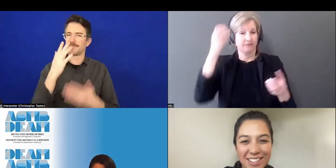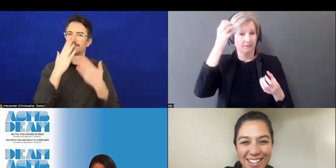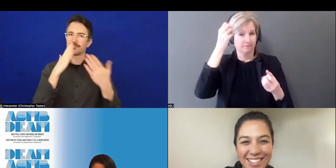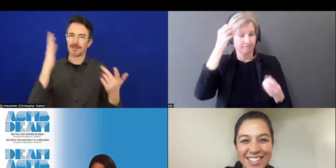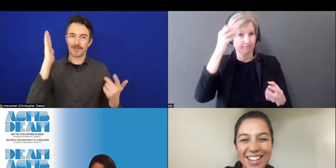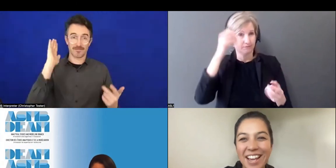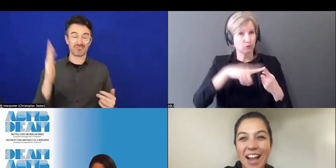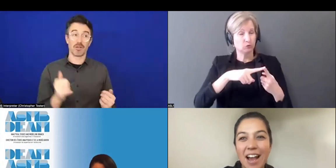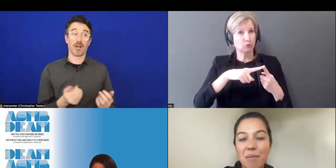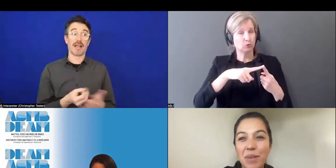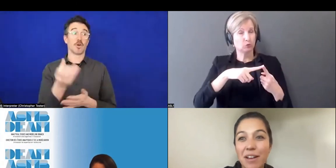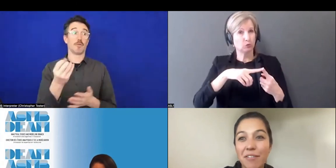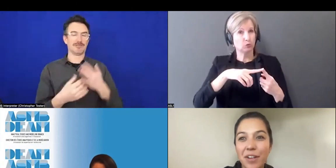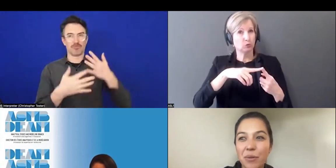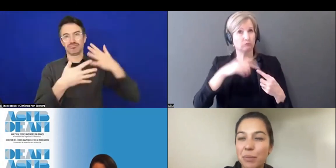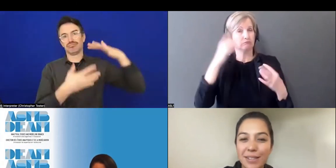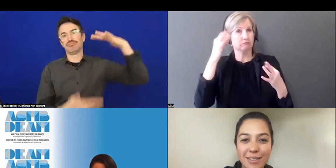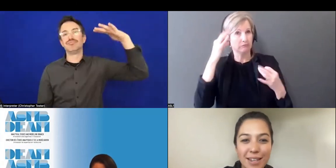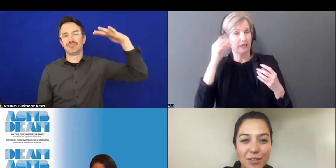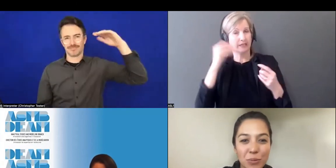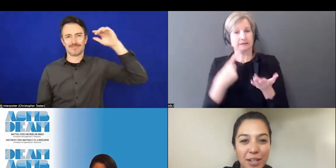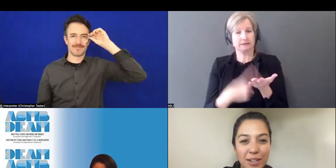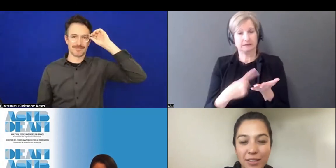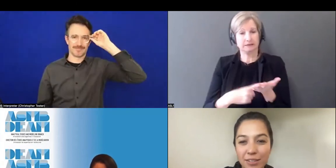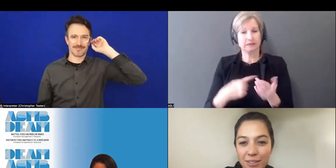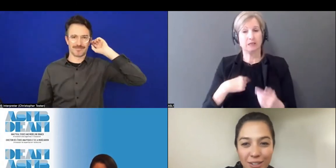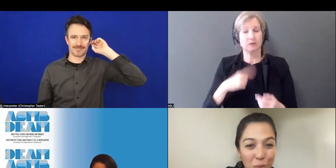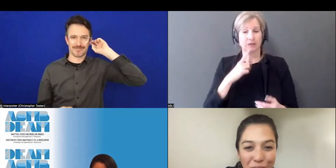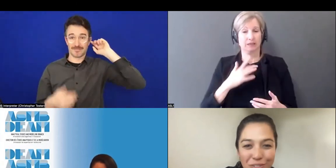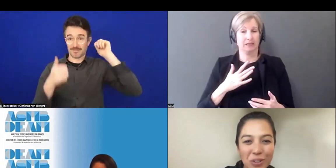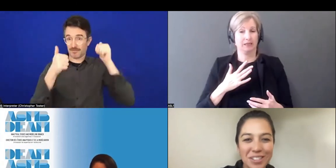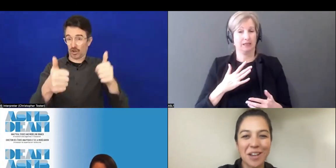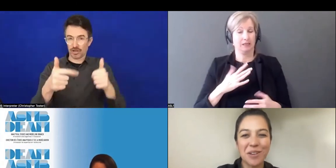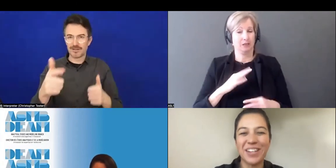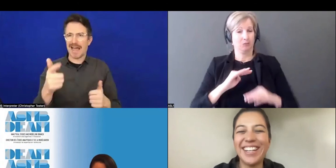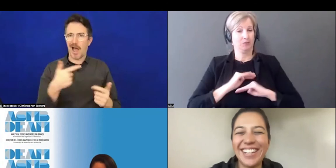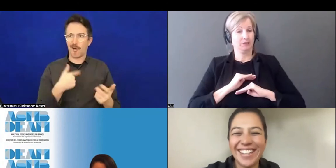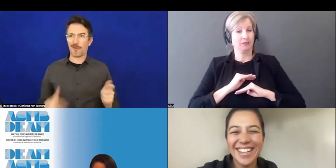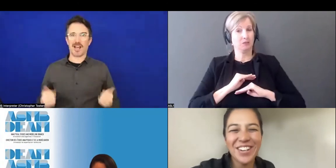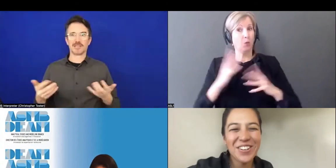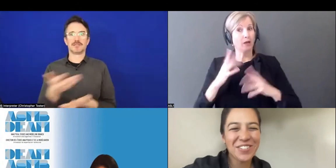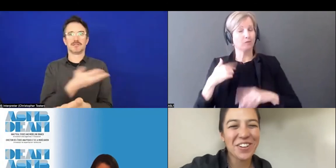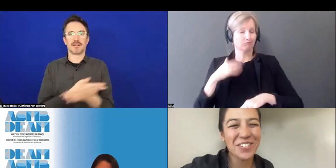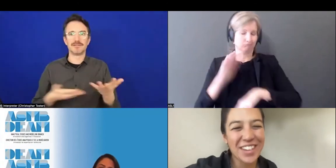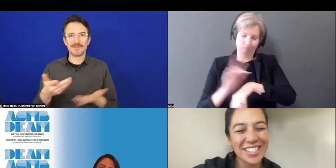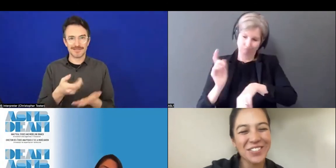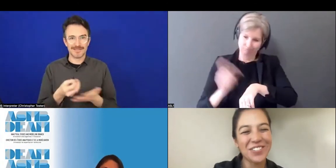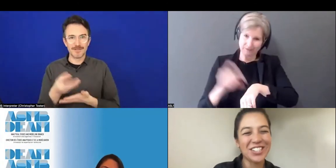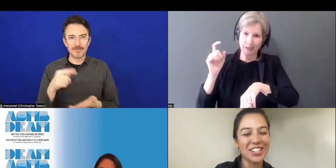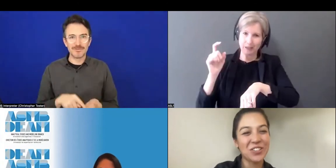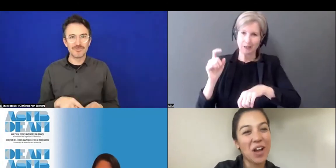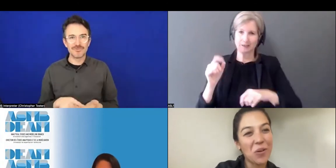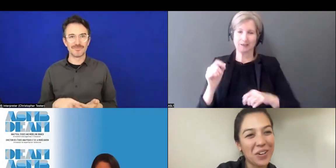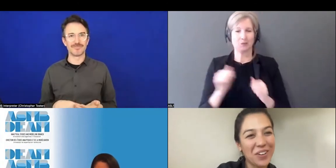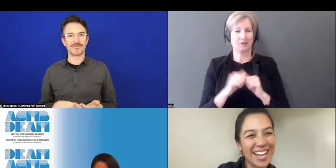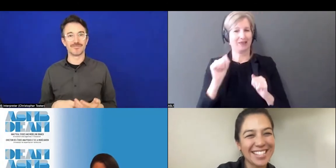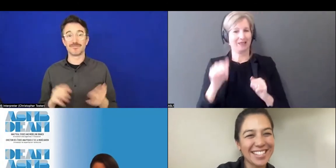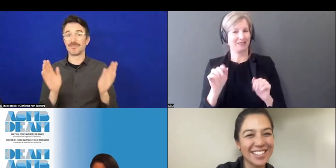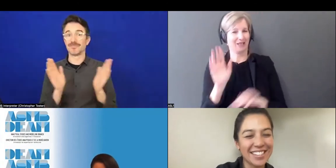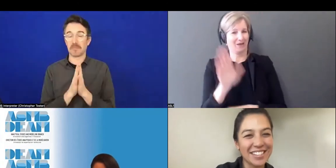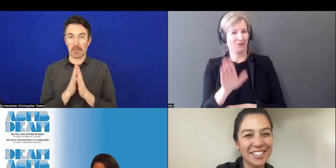and discuss. I'm very pleased that we are on time with our event, which so I